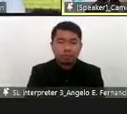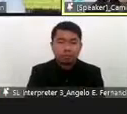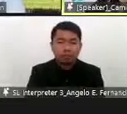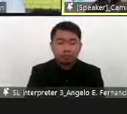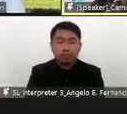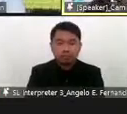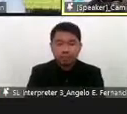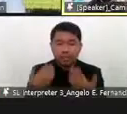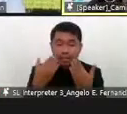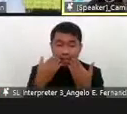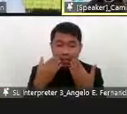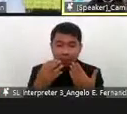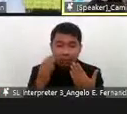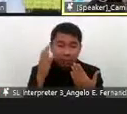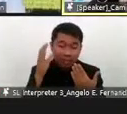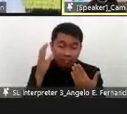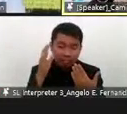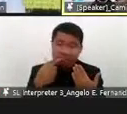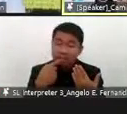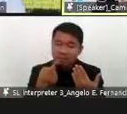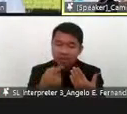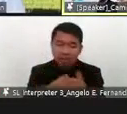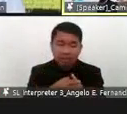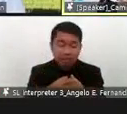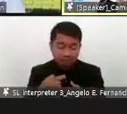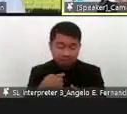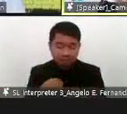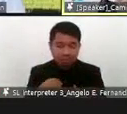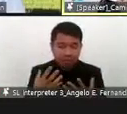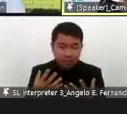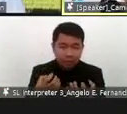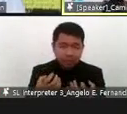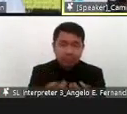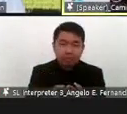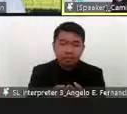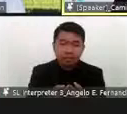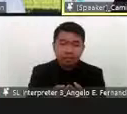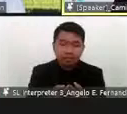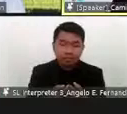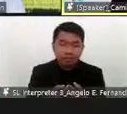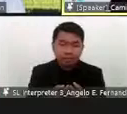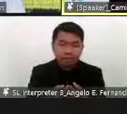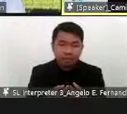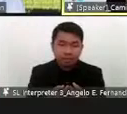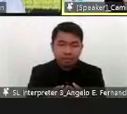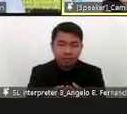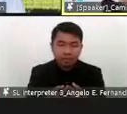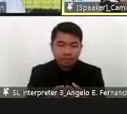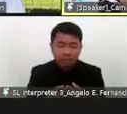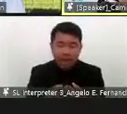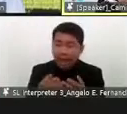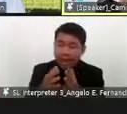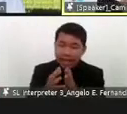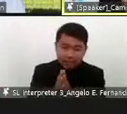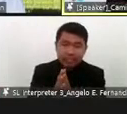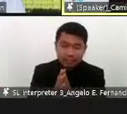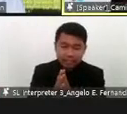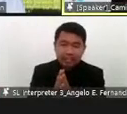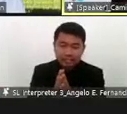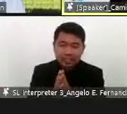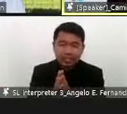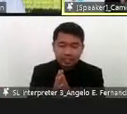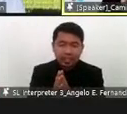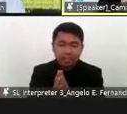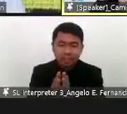Thank you for the question. I'd like to request my colleague and the lead author of our paper,